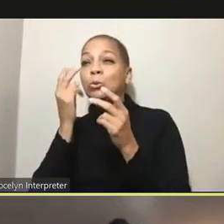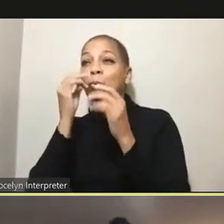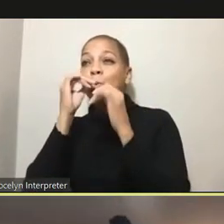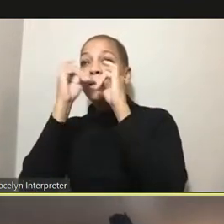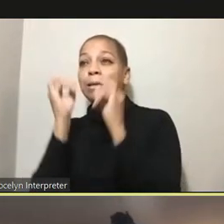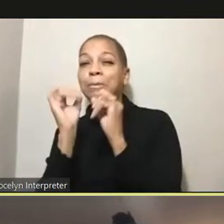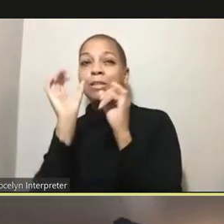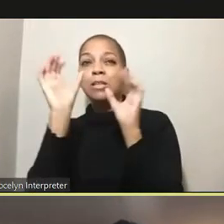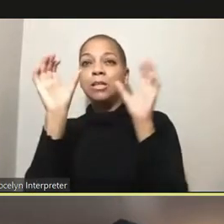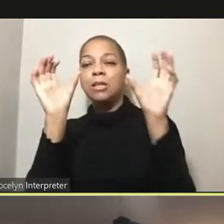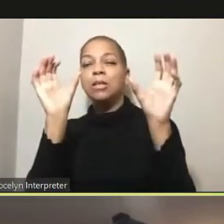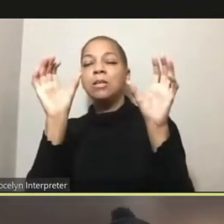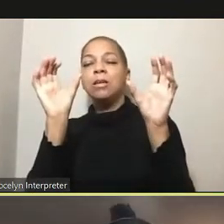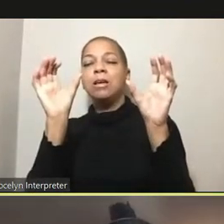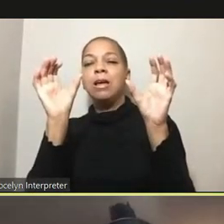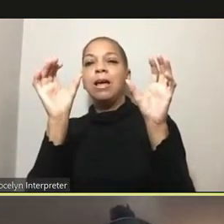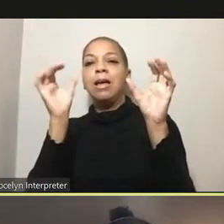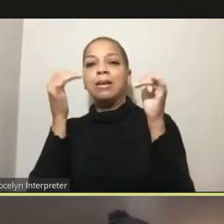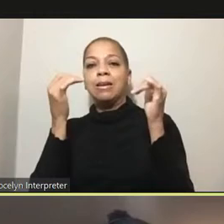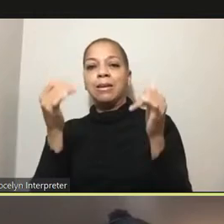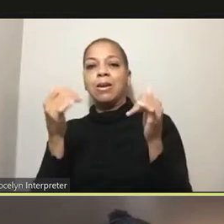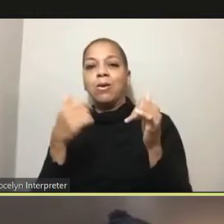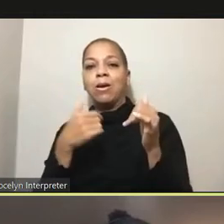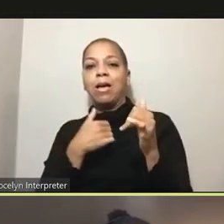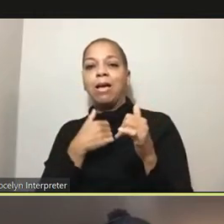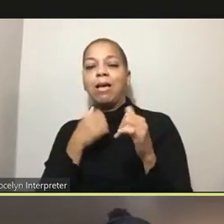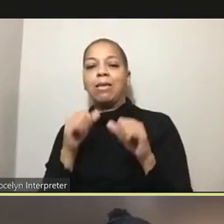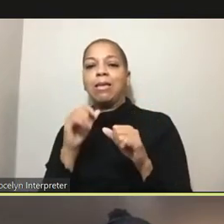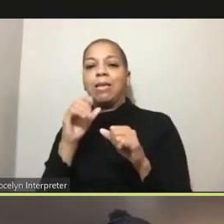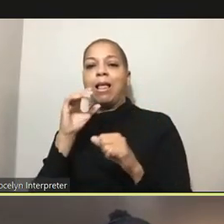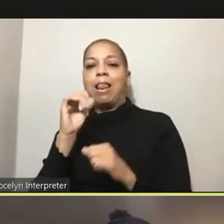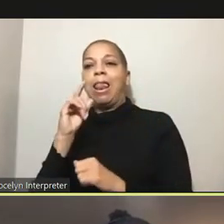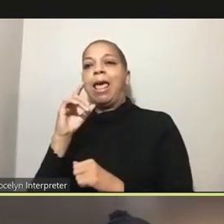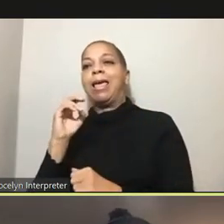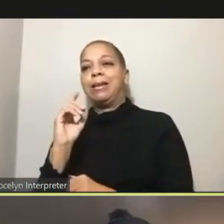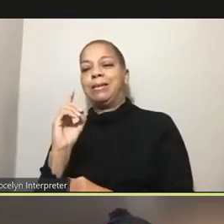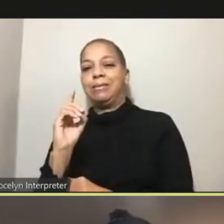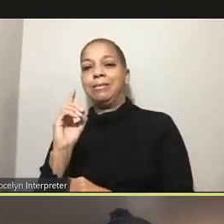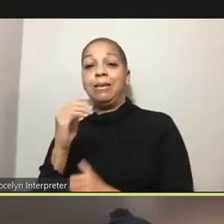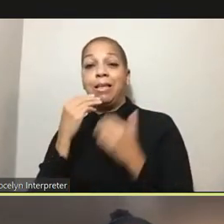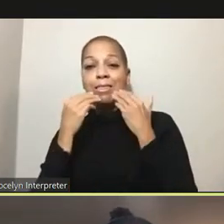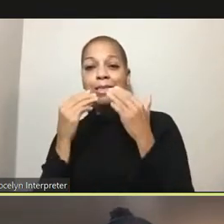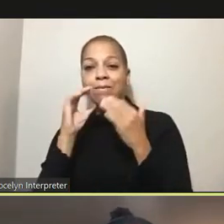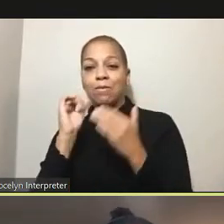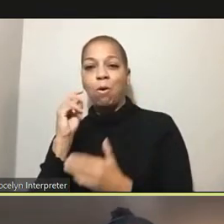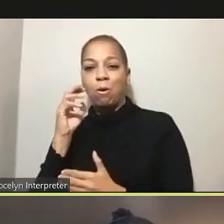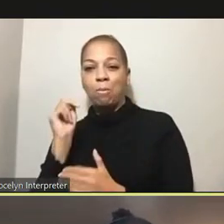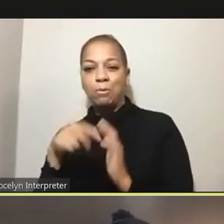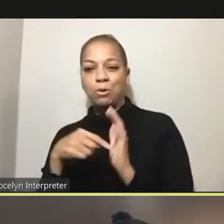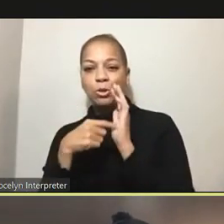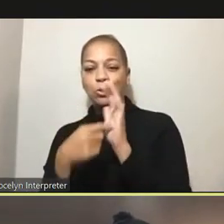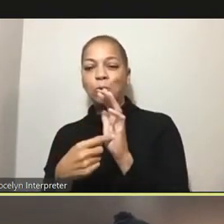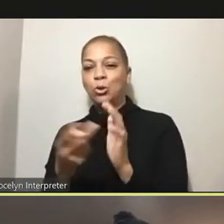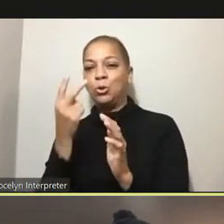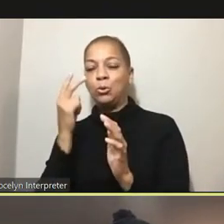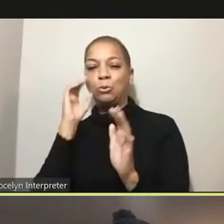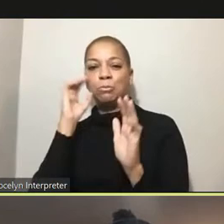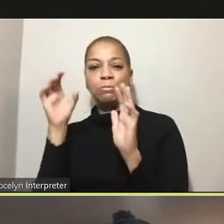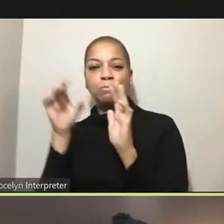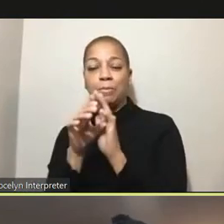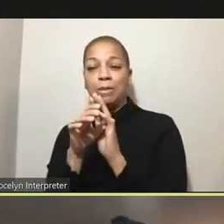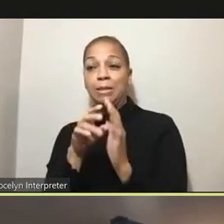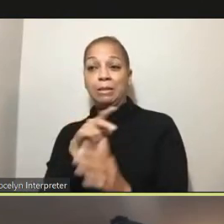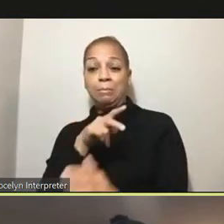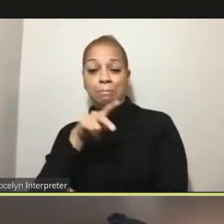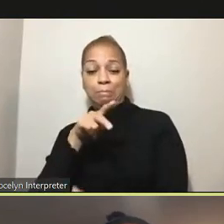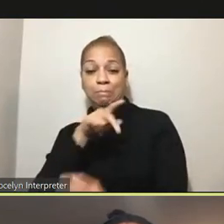actually made me land. So thank you, Carmen, for showing those particular two images personally to me. Thank